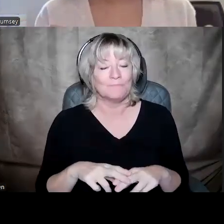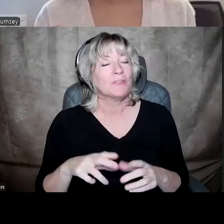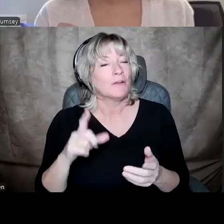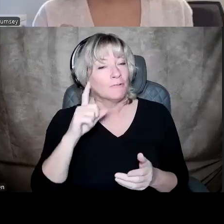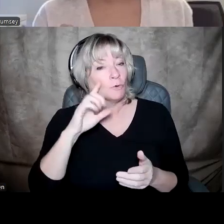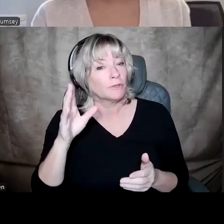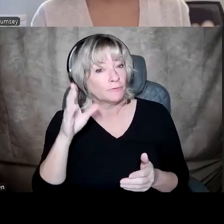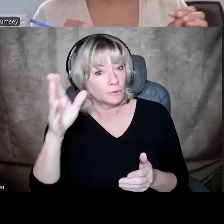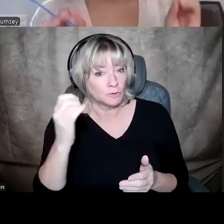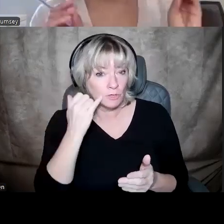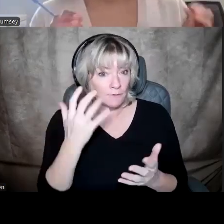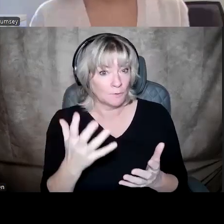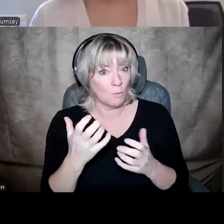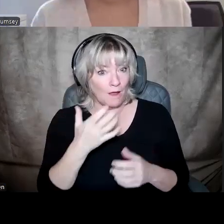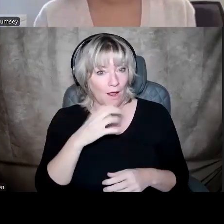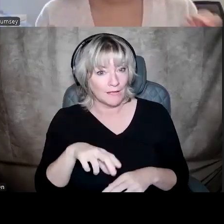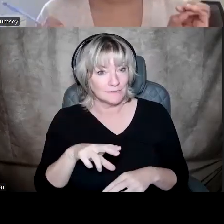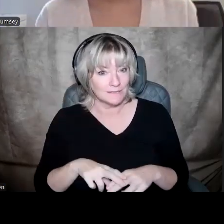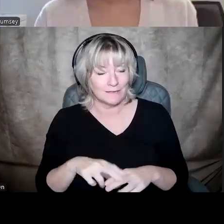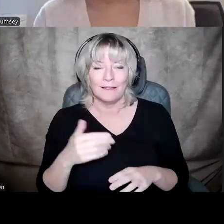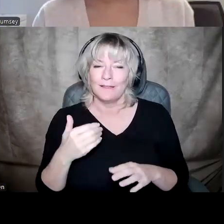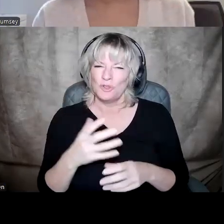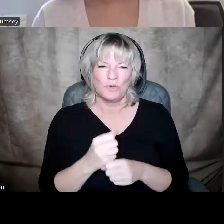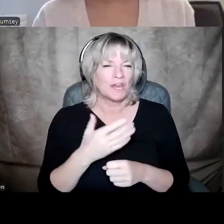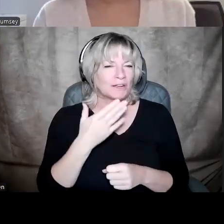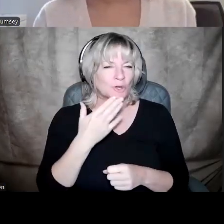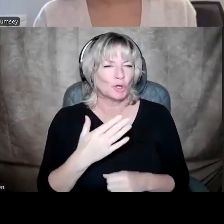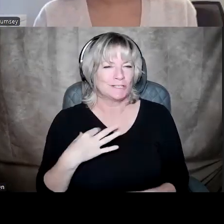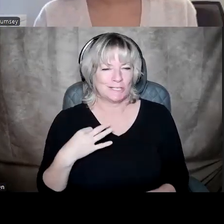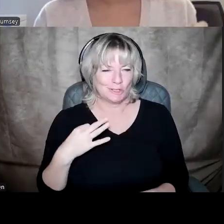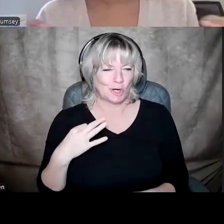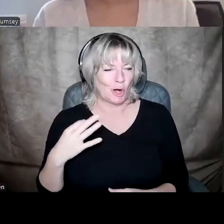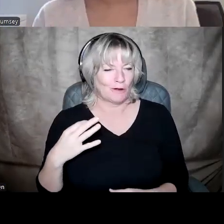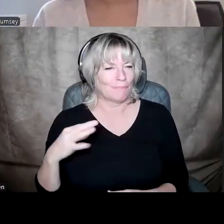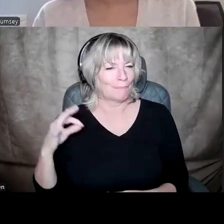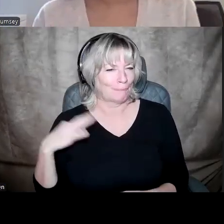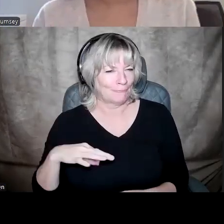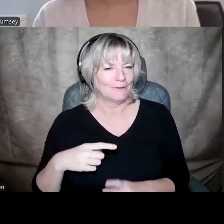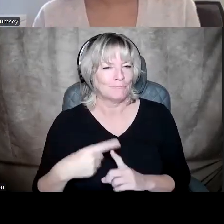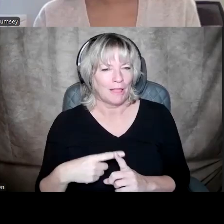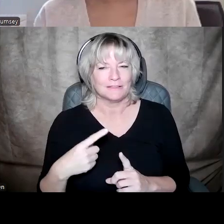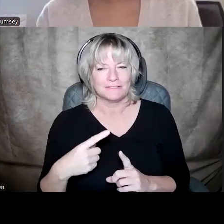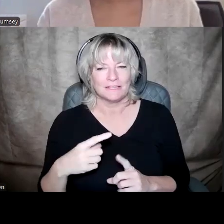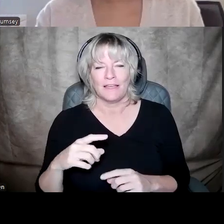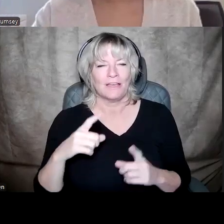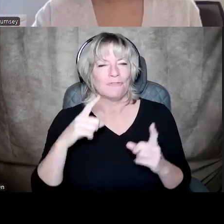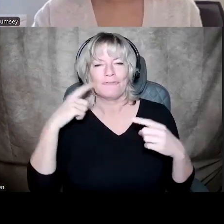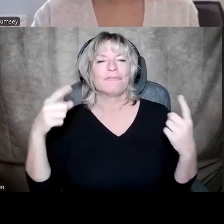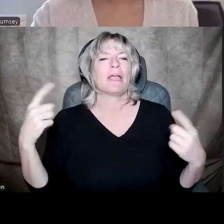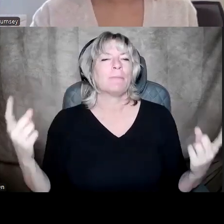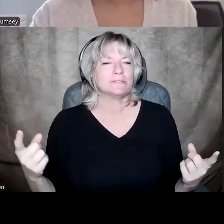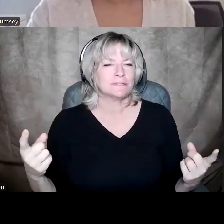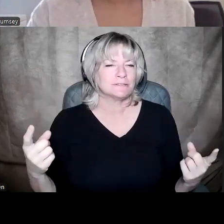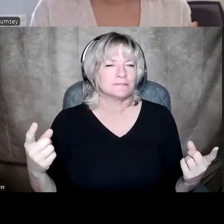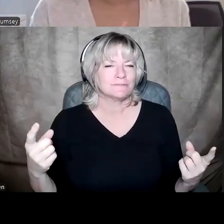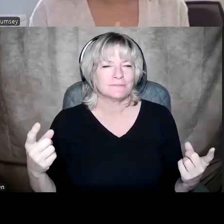in being in the hot seat and you get a really great t-shirt out of it, as well as just the fame and glory of